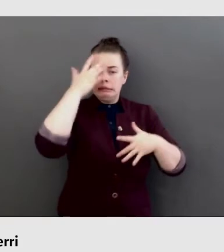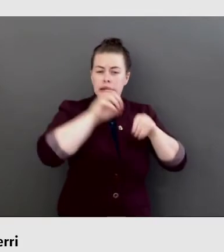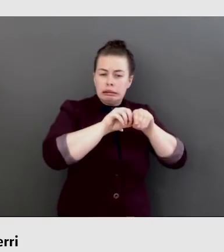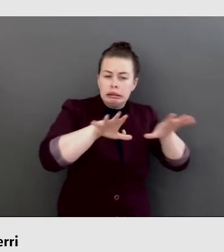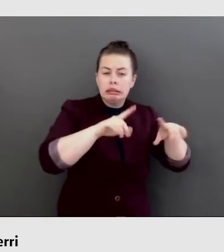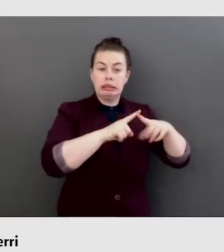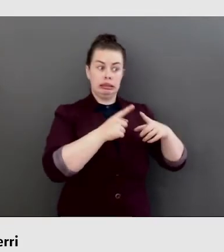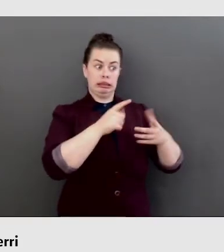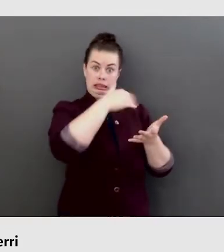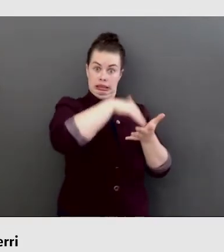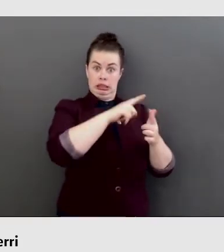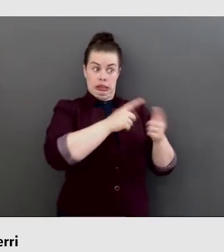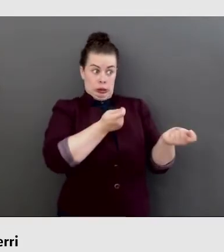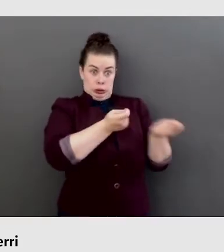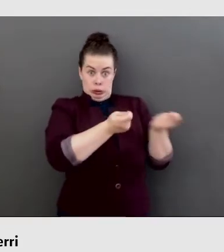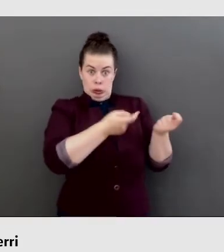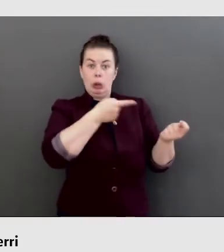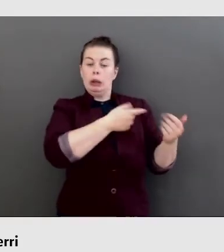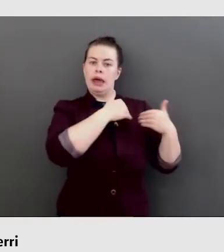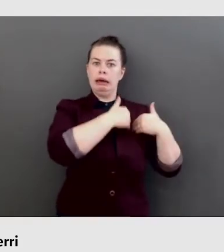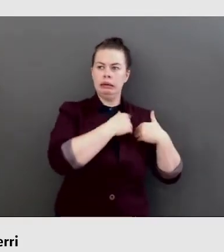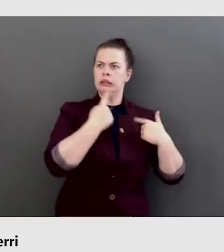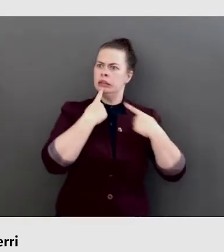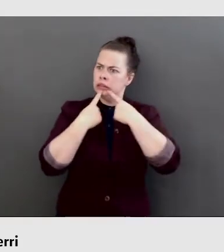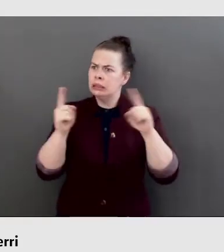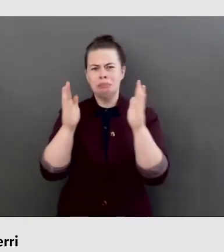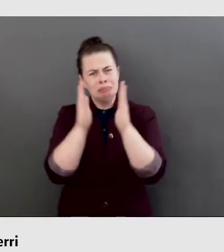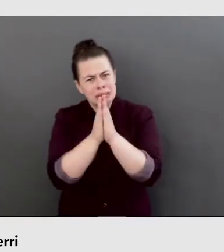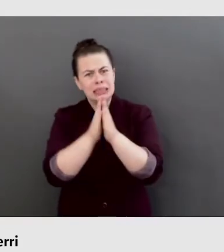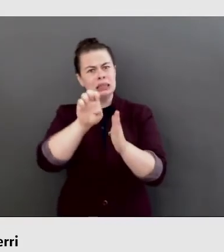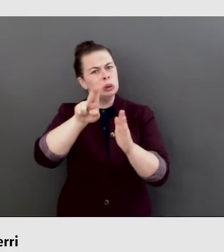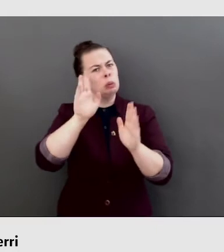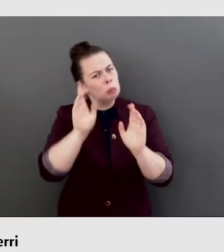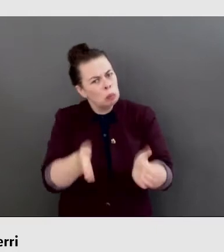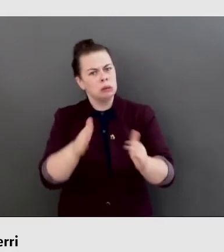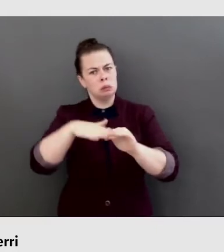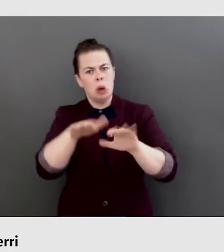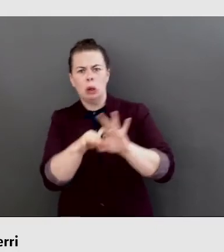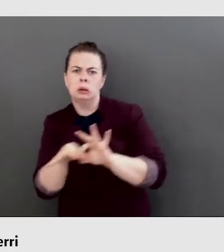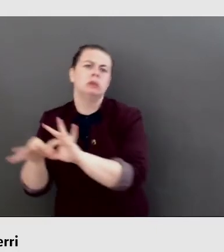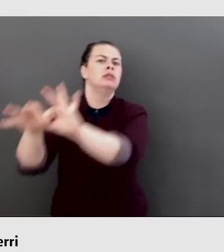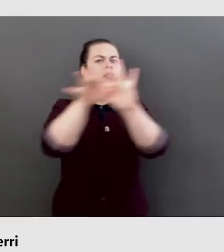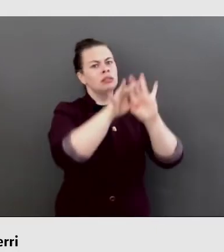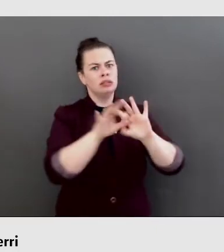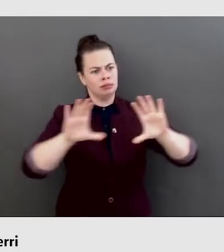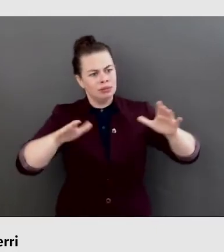that the priority should be given to the harmonization of test capacities and methodologies. So also the